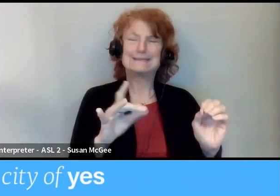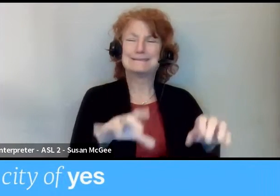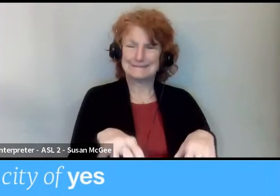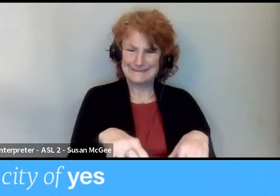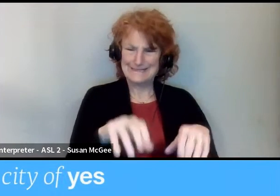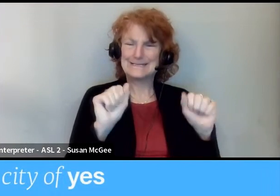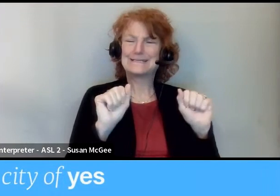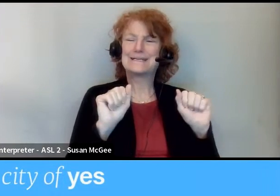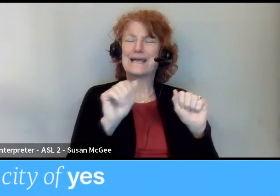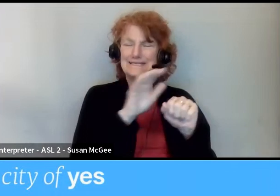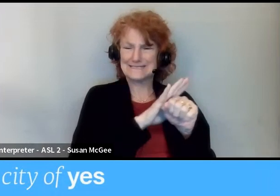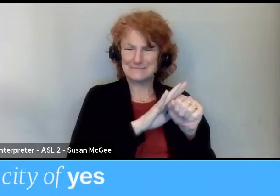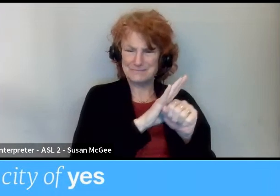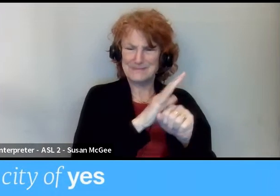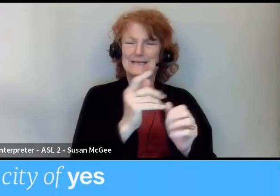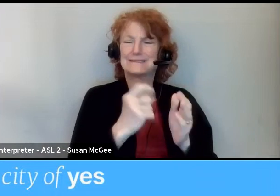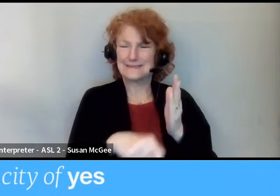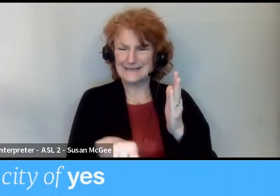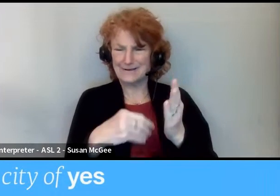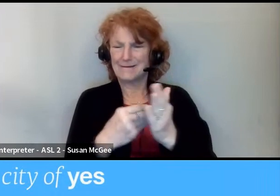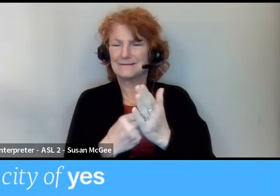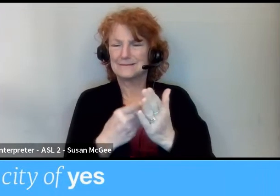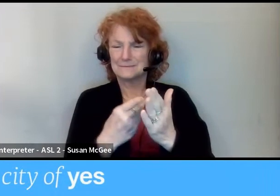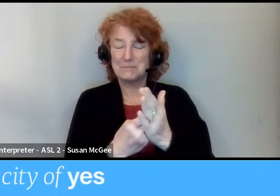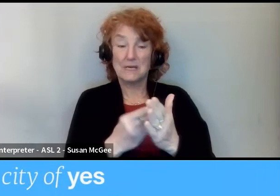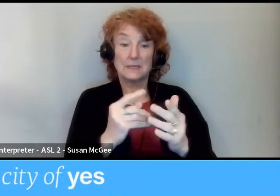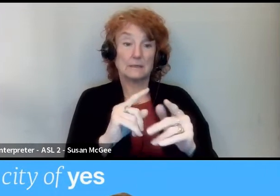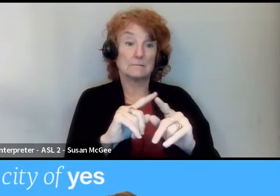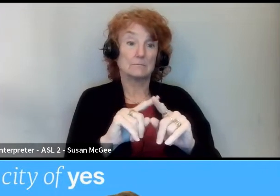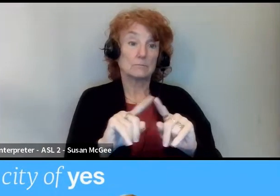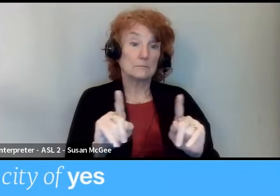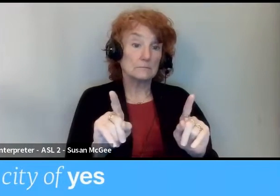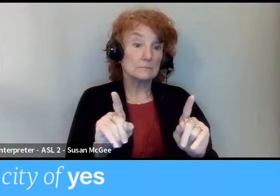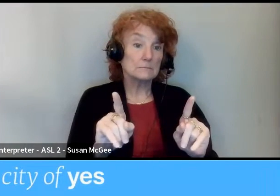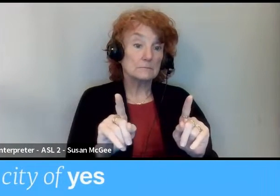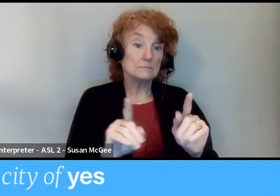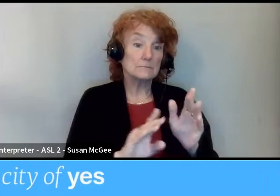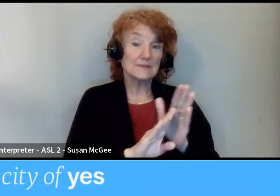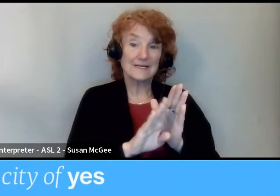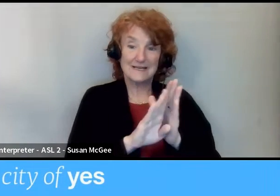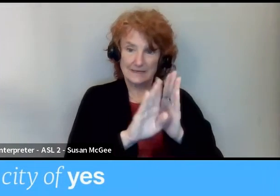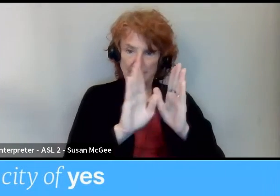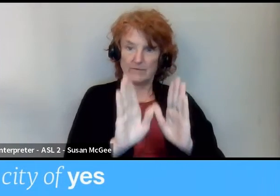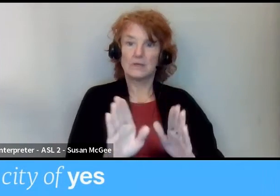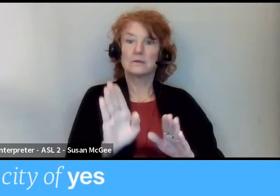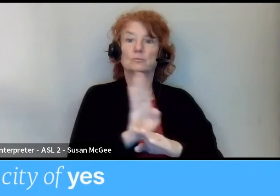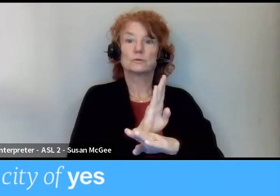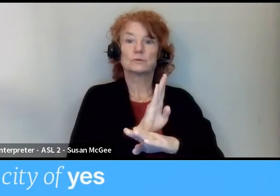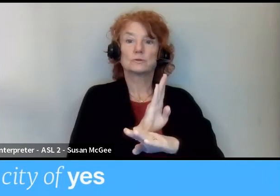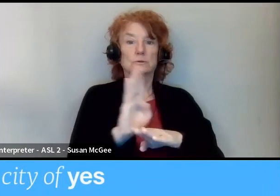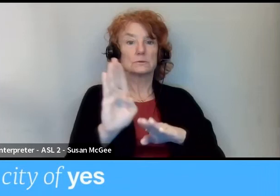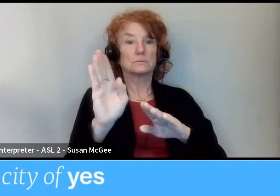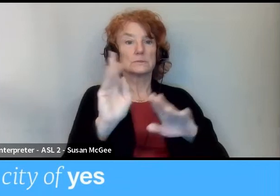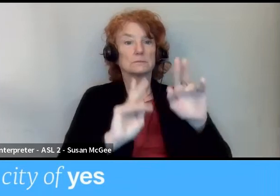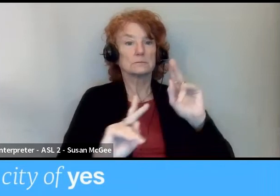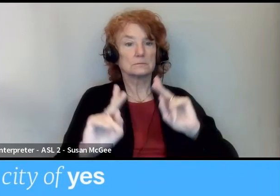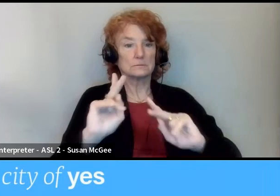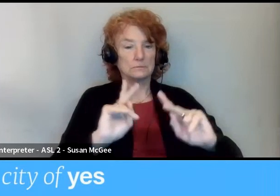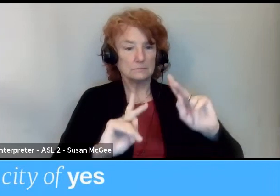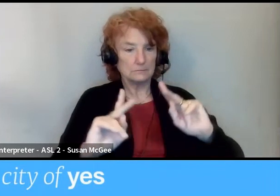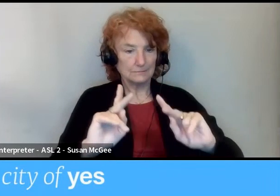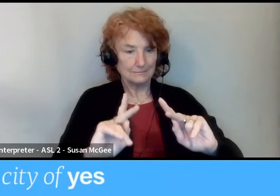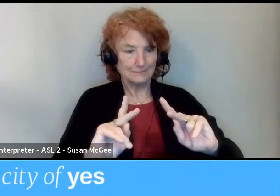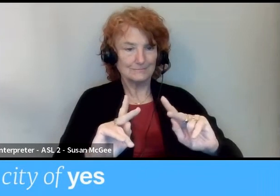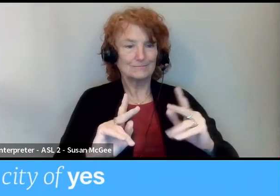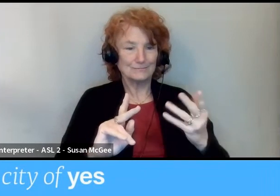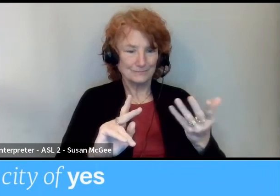provide. But, developers are business people as well. And in instances where parking is an